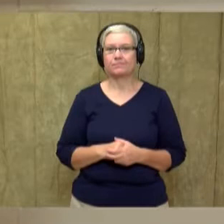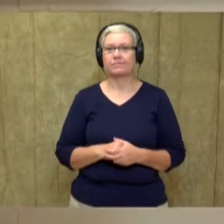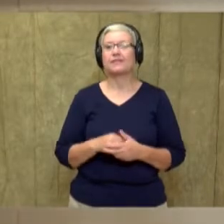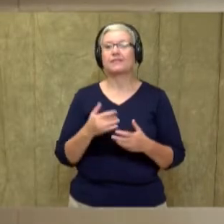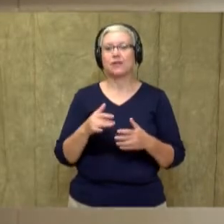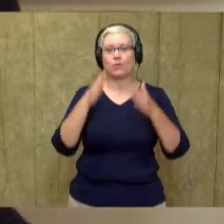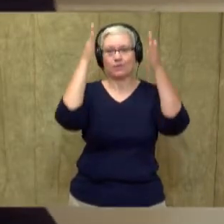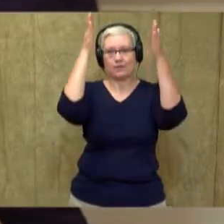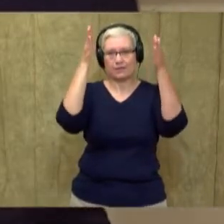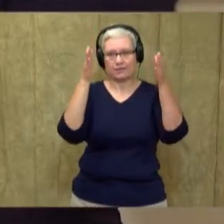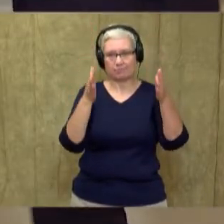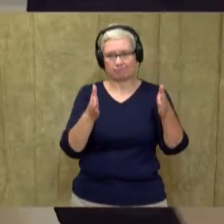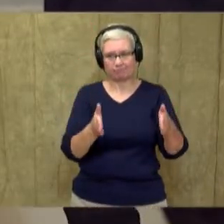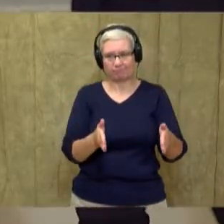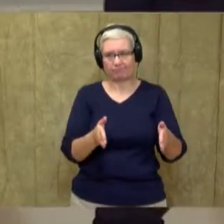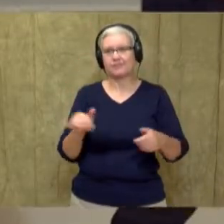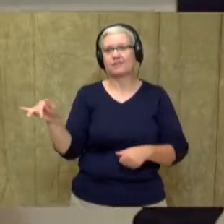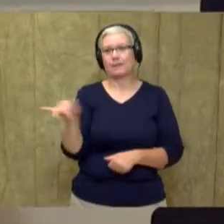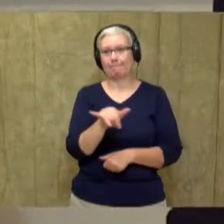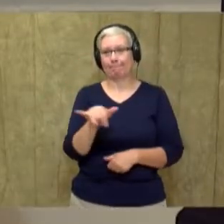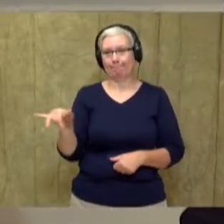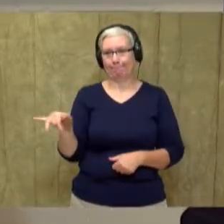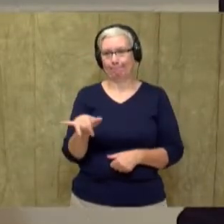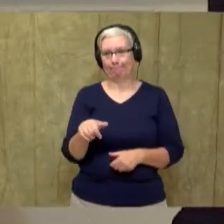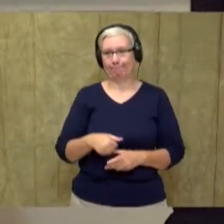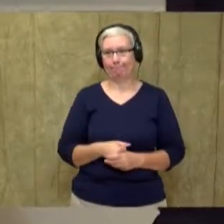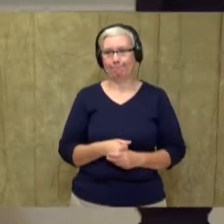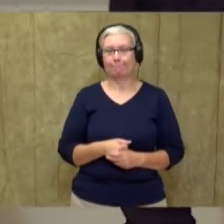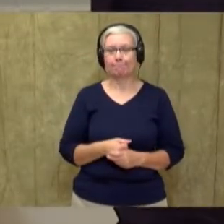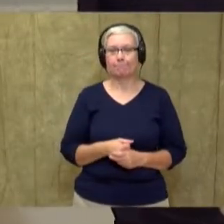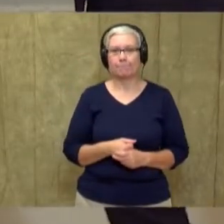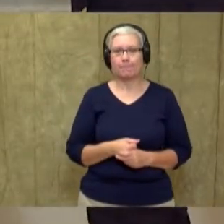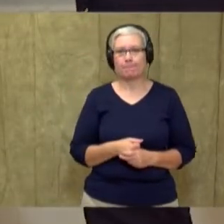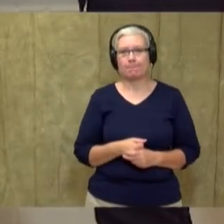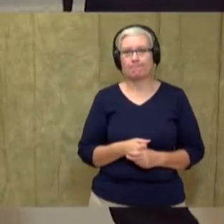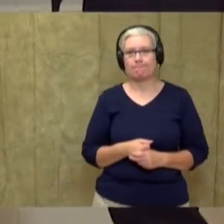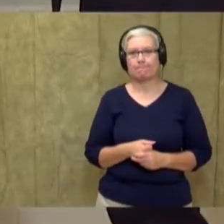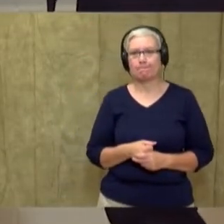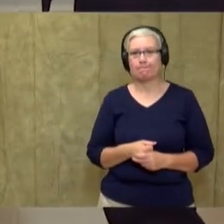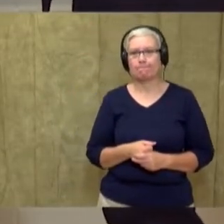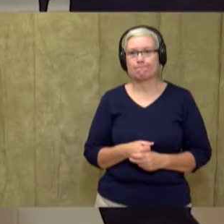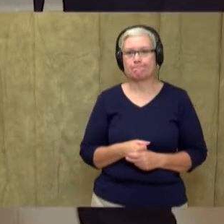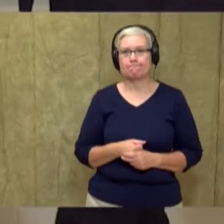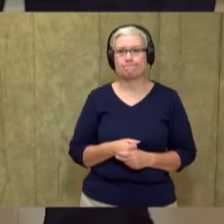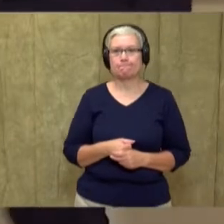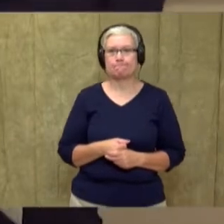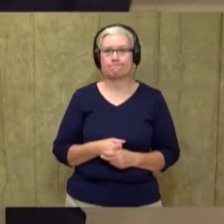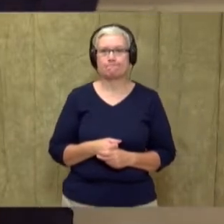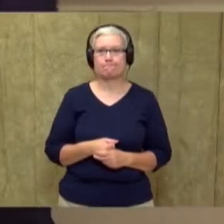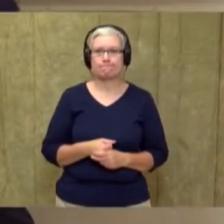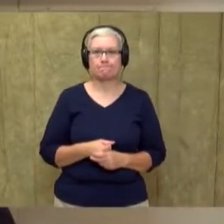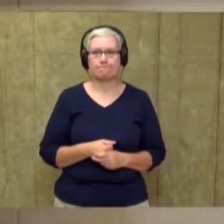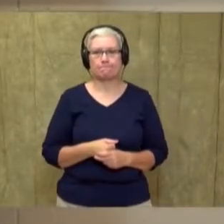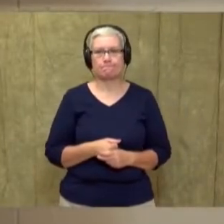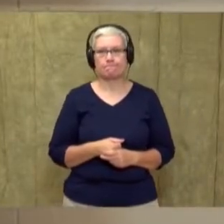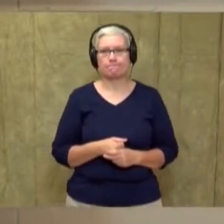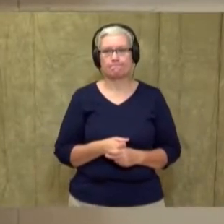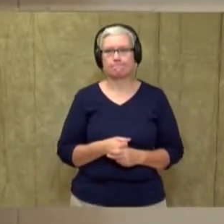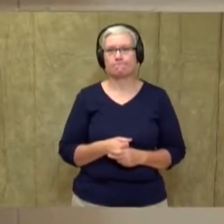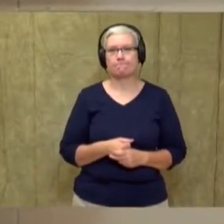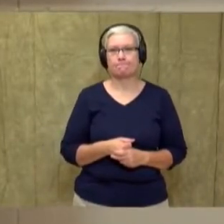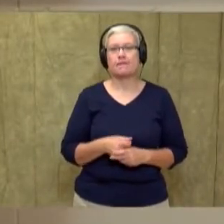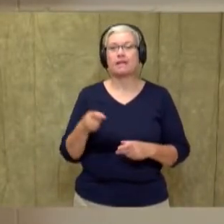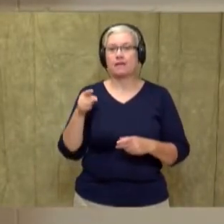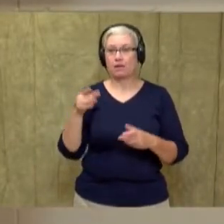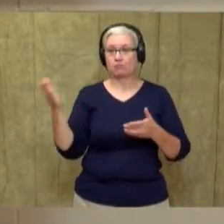still holding within our parabola. Let's take a look at another pair. And I want you to compare this set of representations